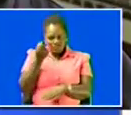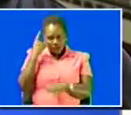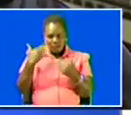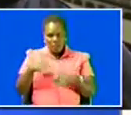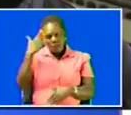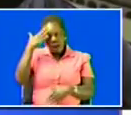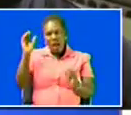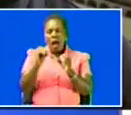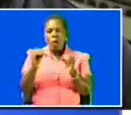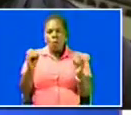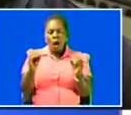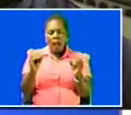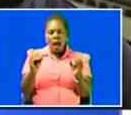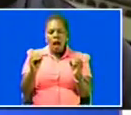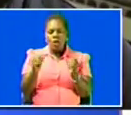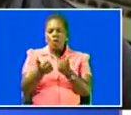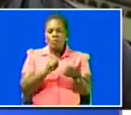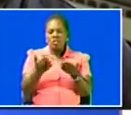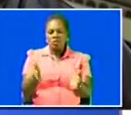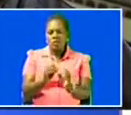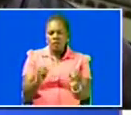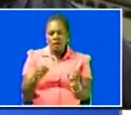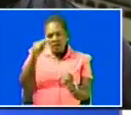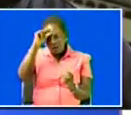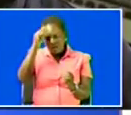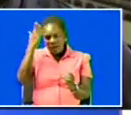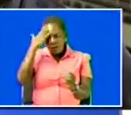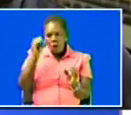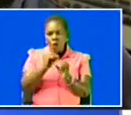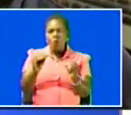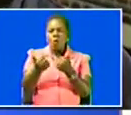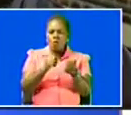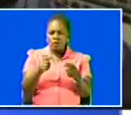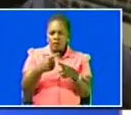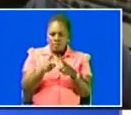don't know what is floorball. We have realized even the government don't know what is floorball, but we appreciate